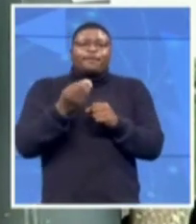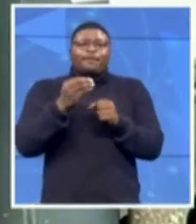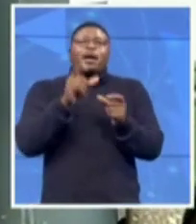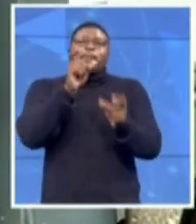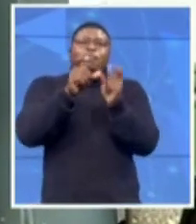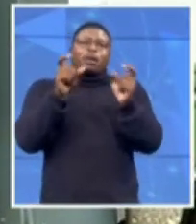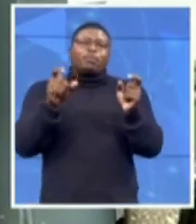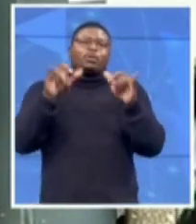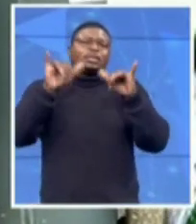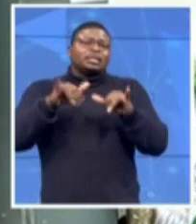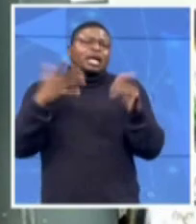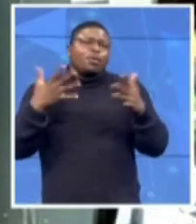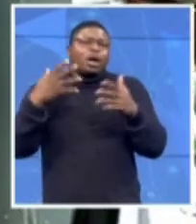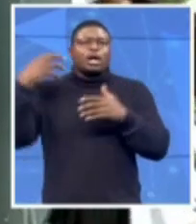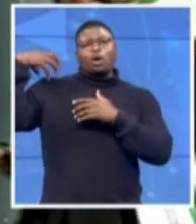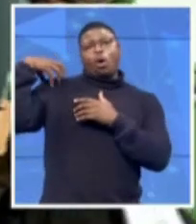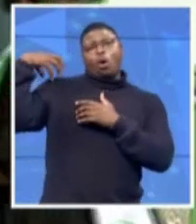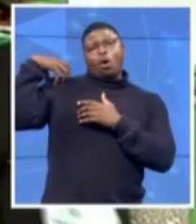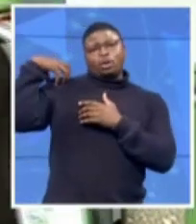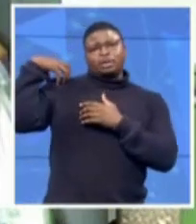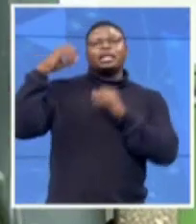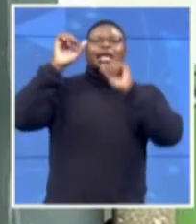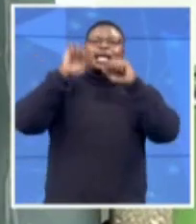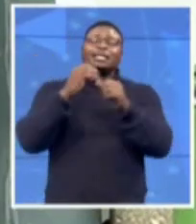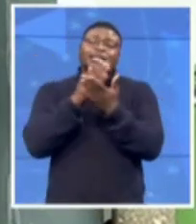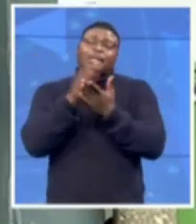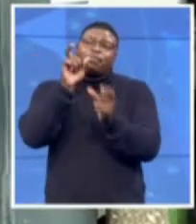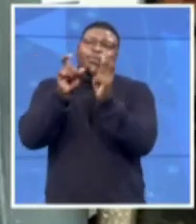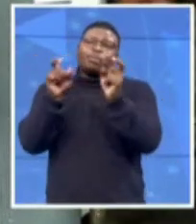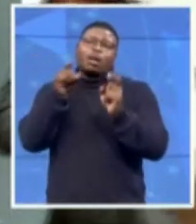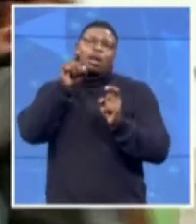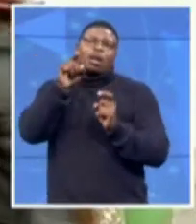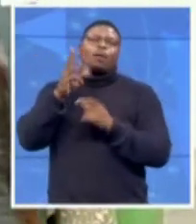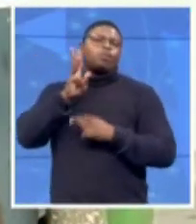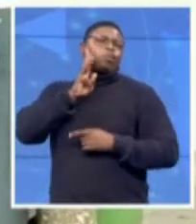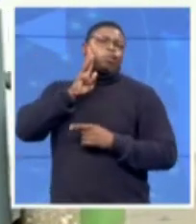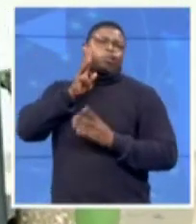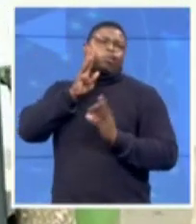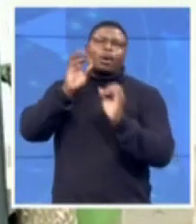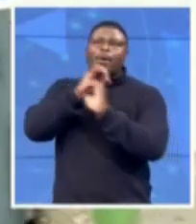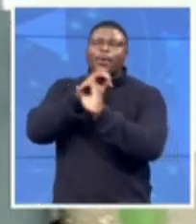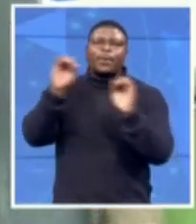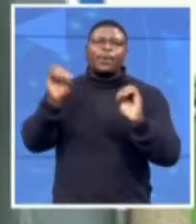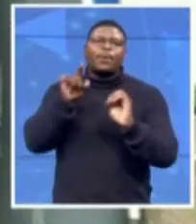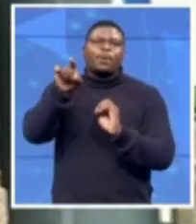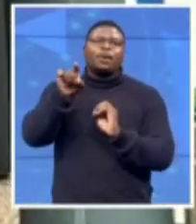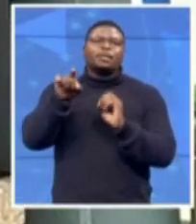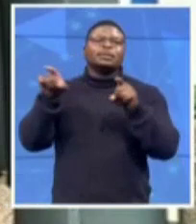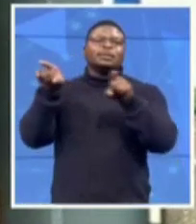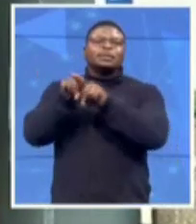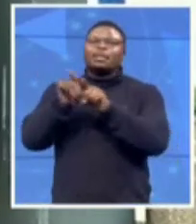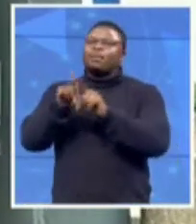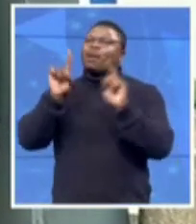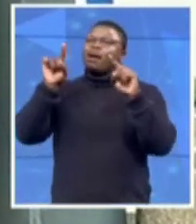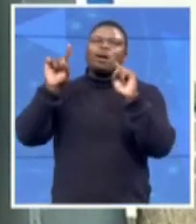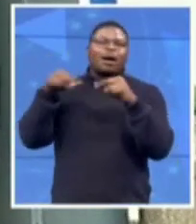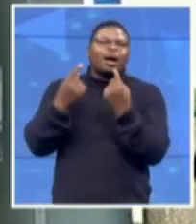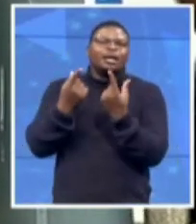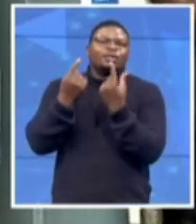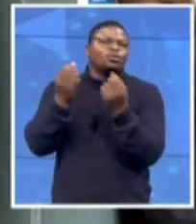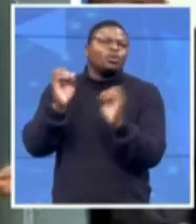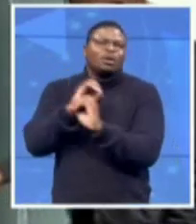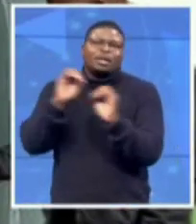even have water. They can't even do ablution so that they come and join us in this prayer. But they will send their